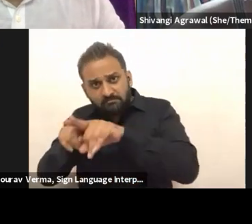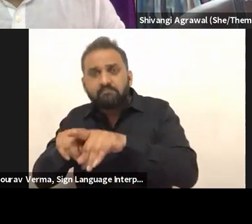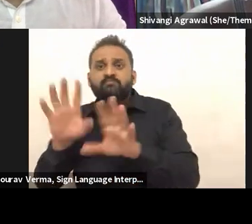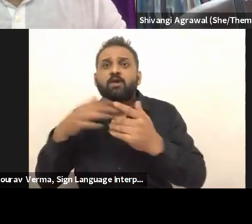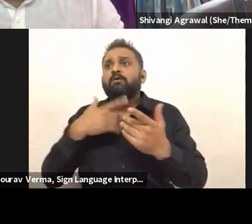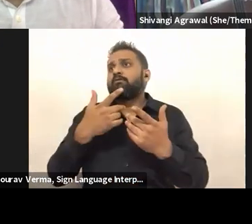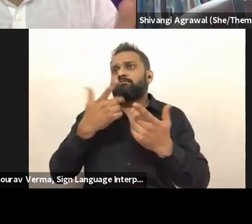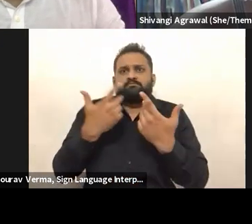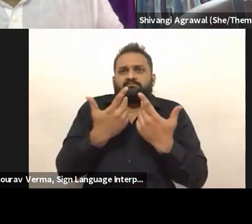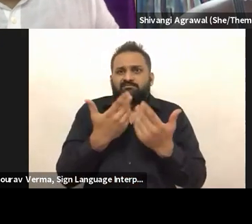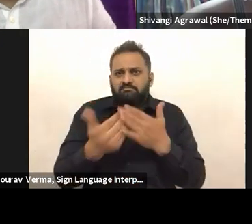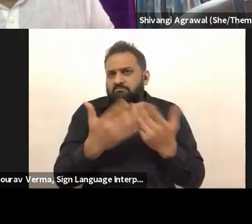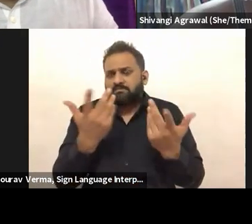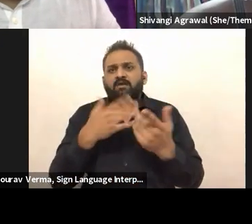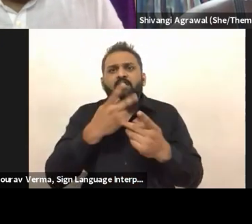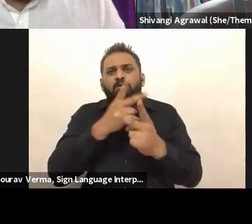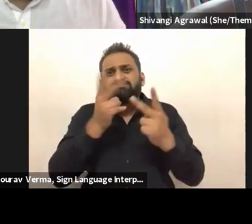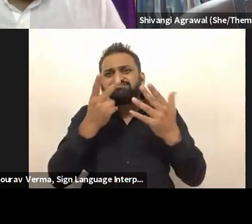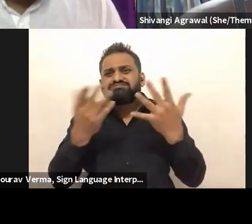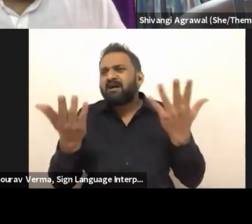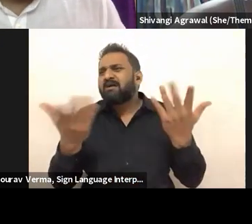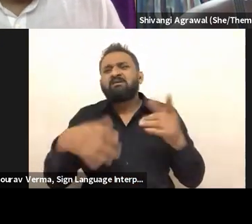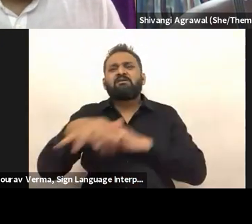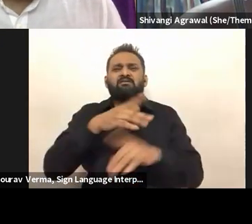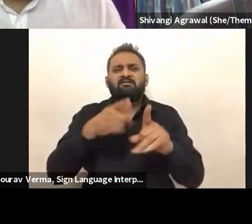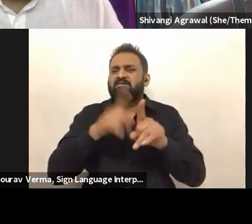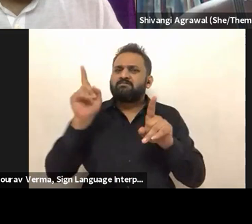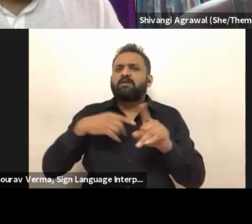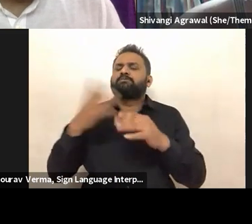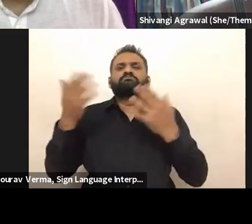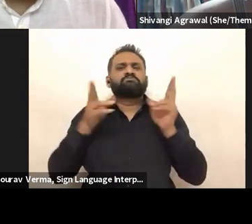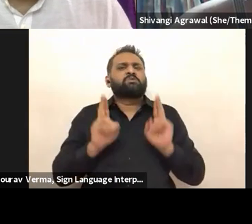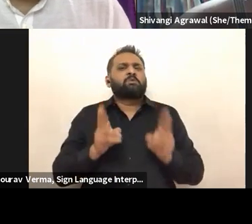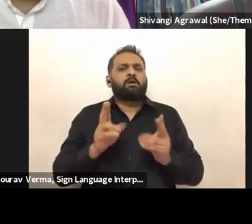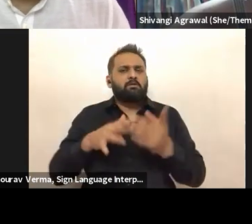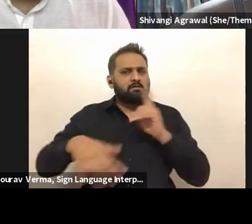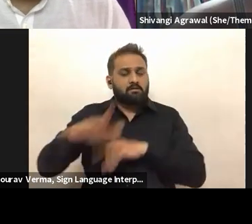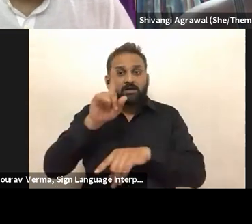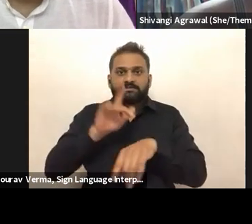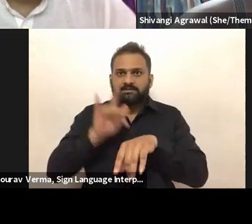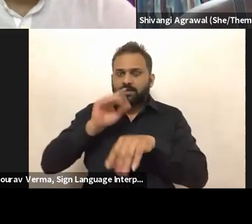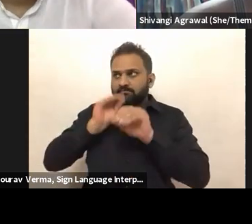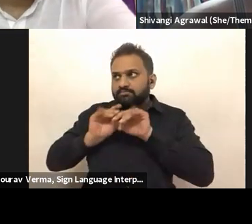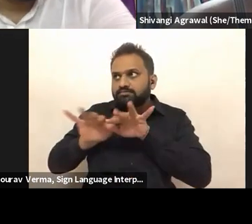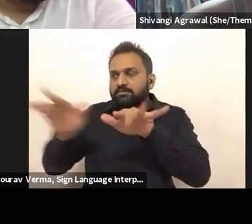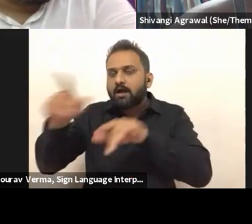girlfriend. So all of those kind of things, they have to be normalized by sensitization. So sensitization is definitely